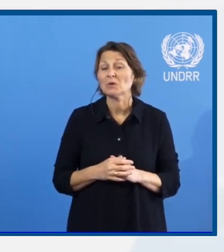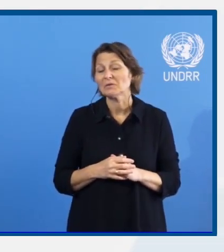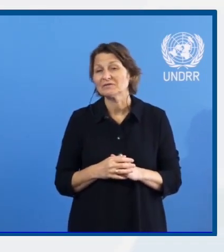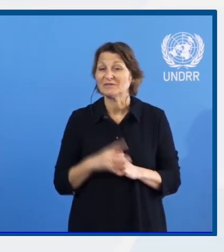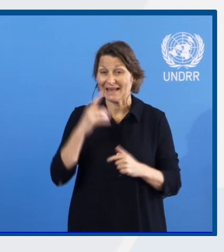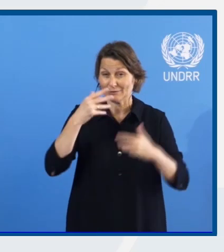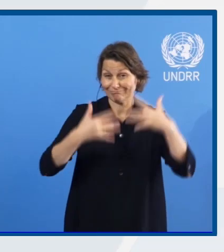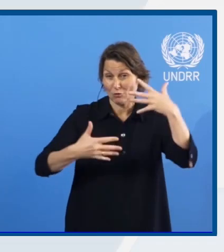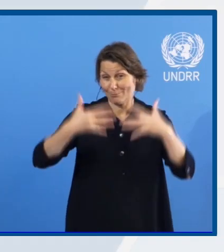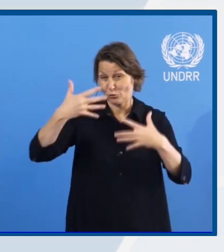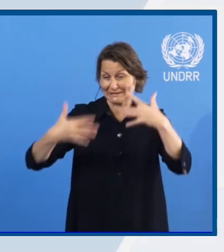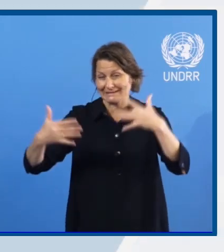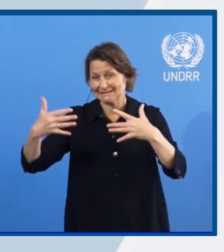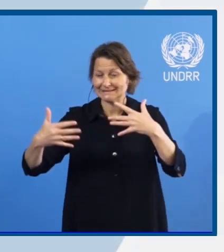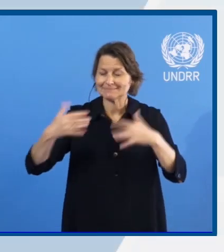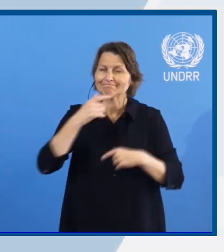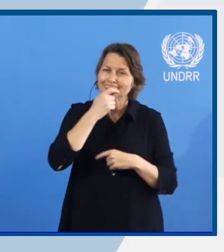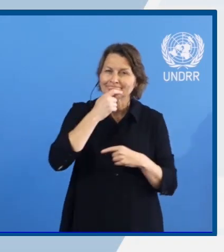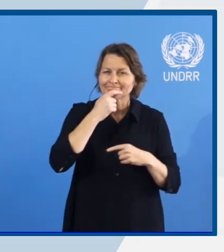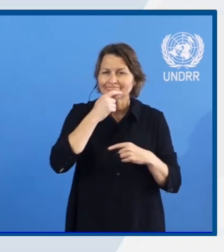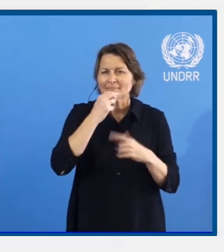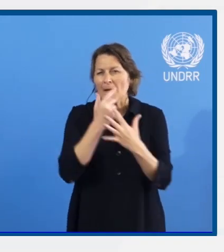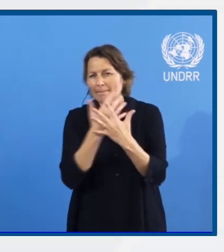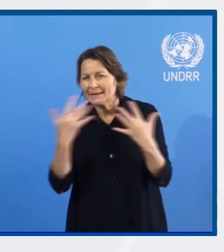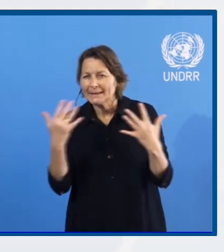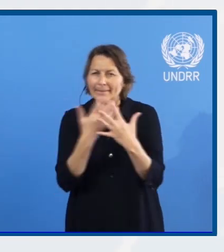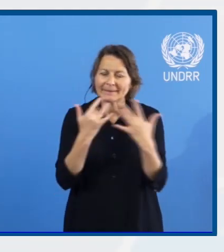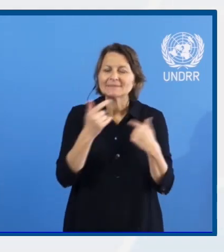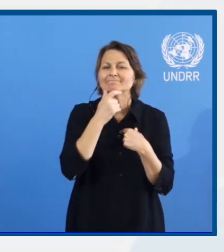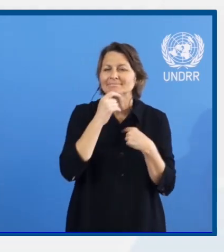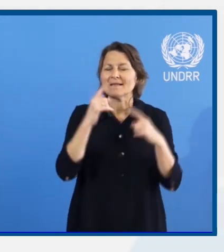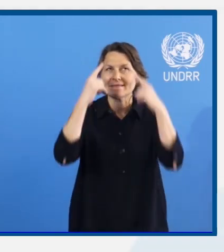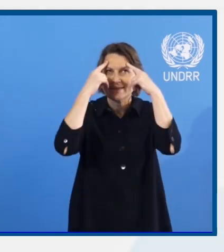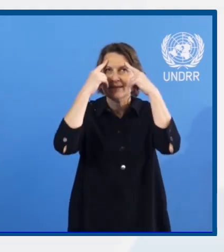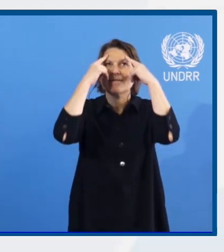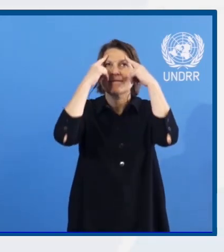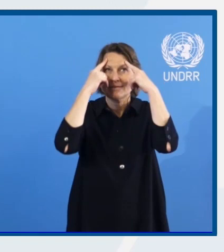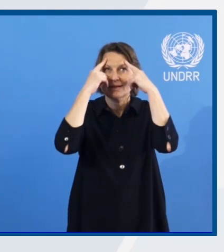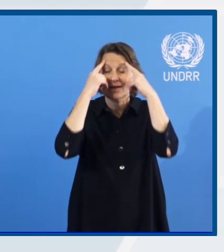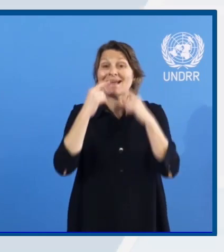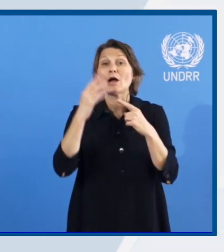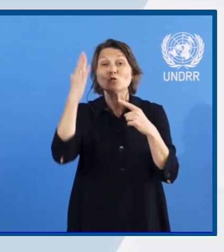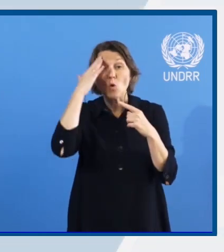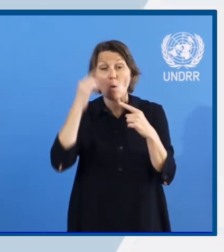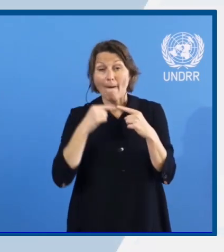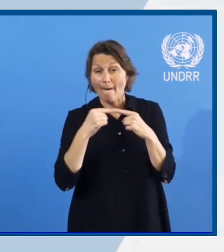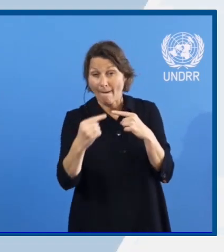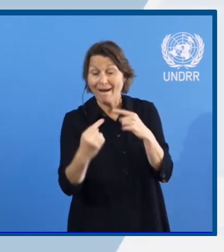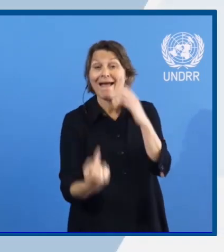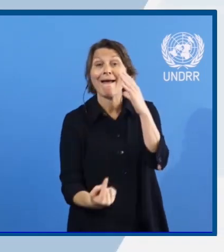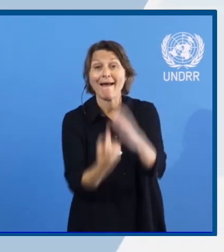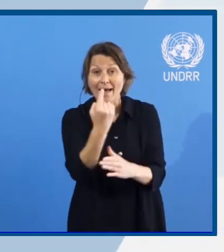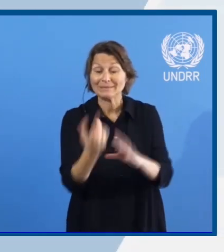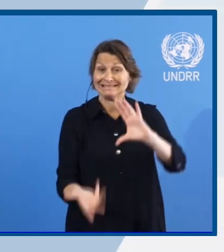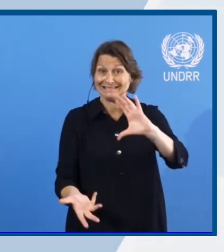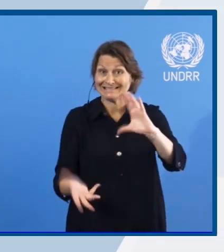we introduce disaster prevention as a criterion in the framework